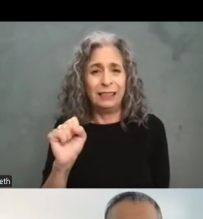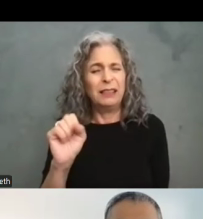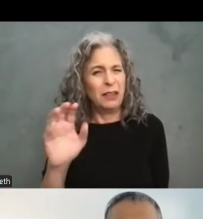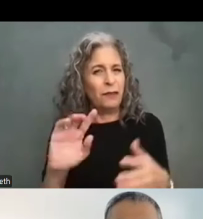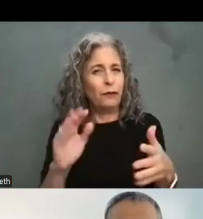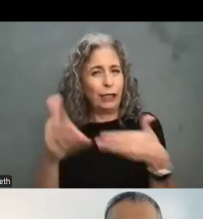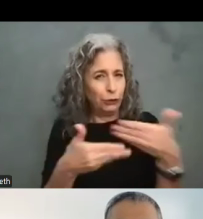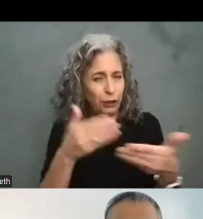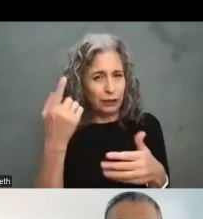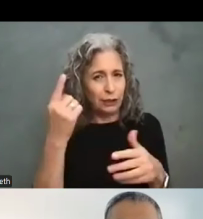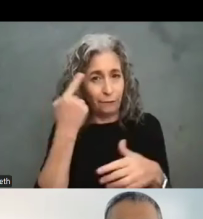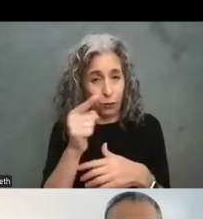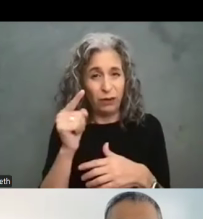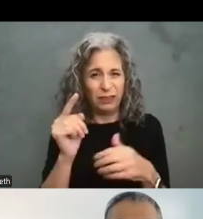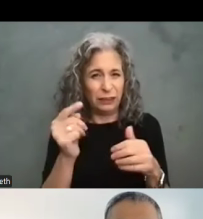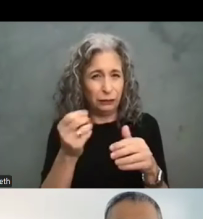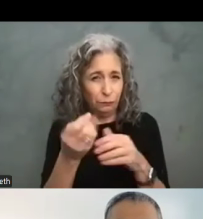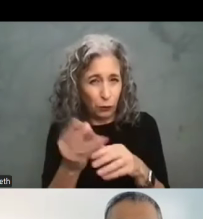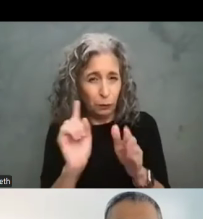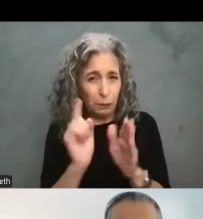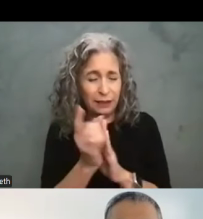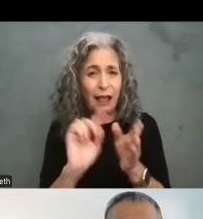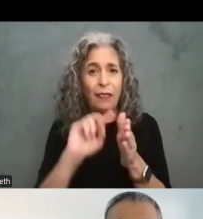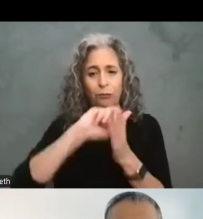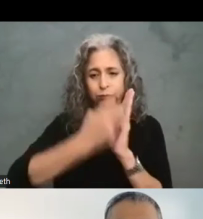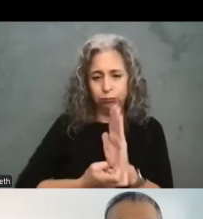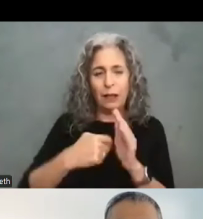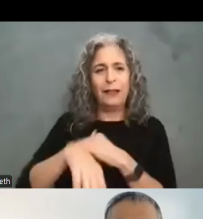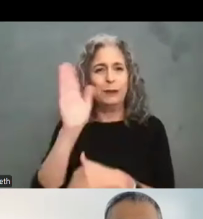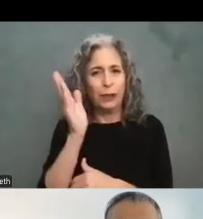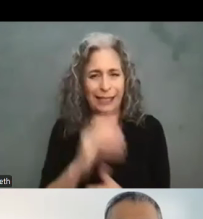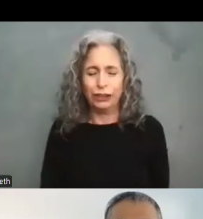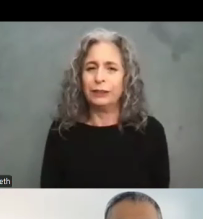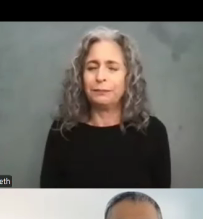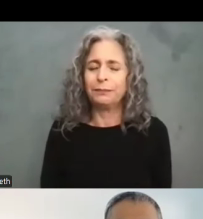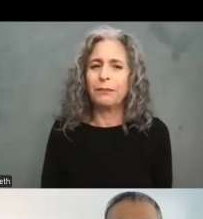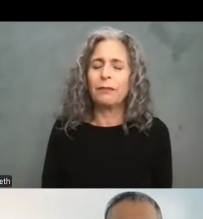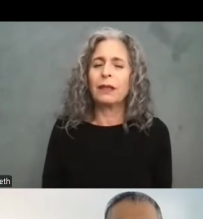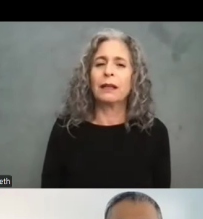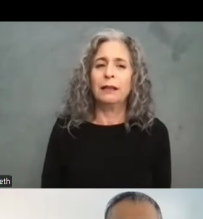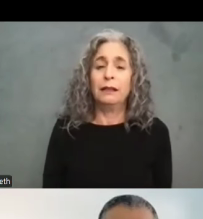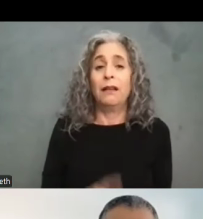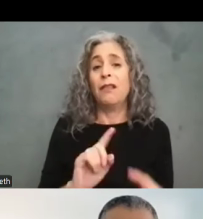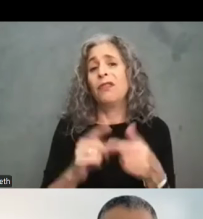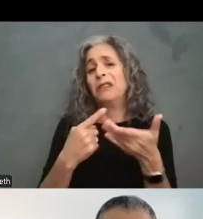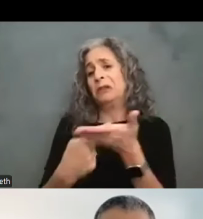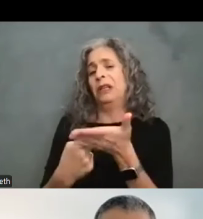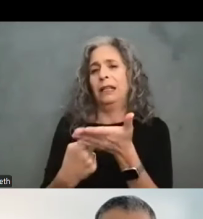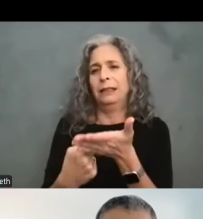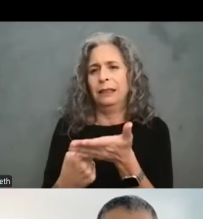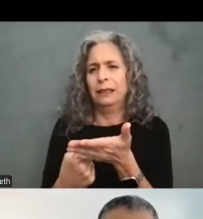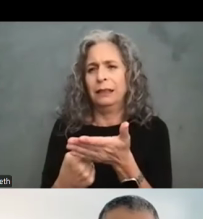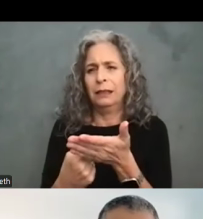his introduction, and then we'll dive right into this presentation and get to talk a little bit